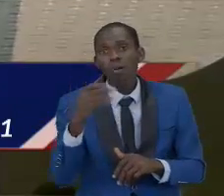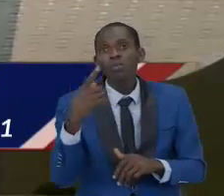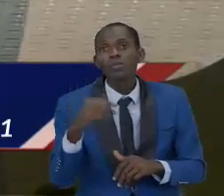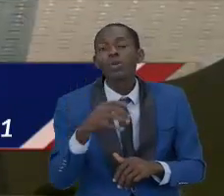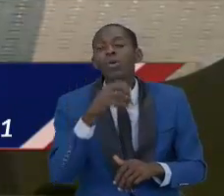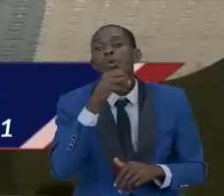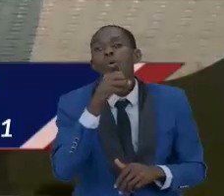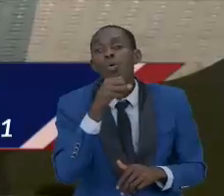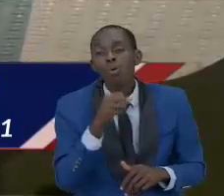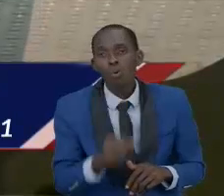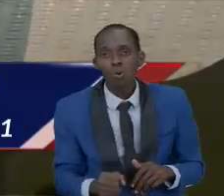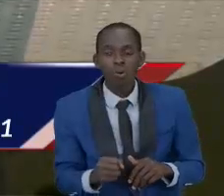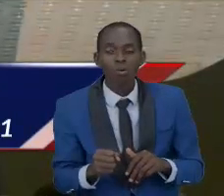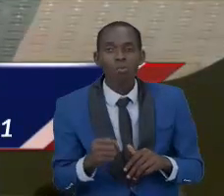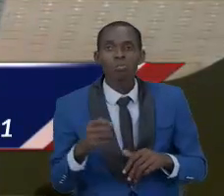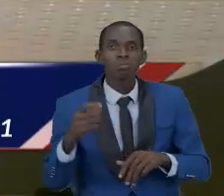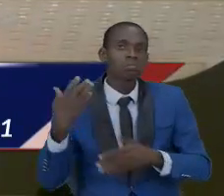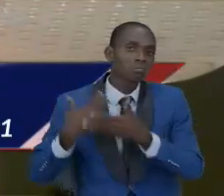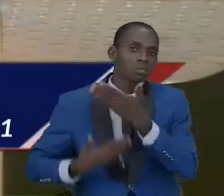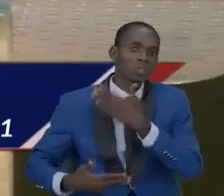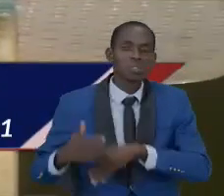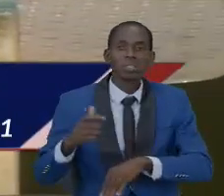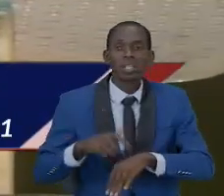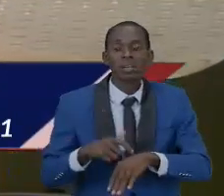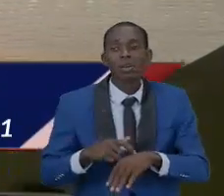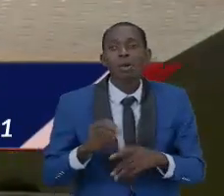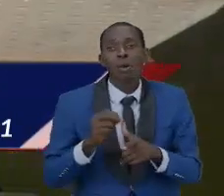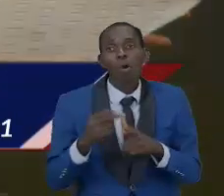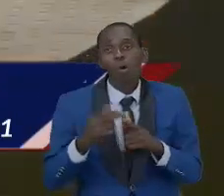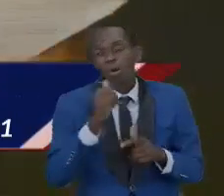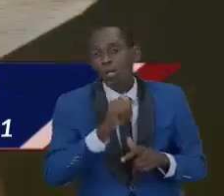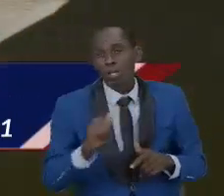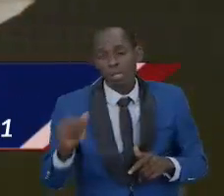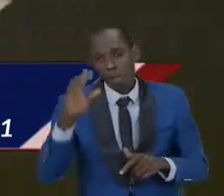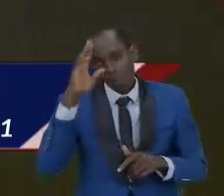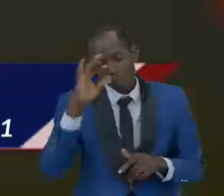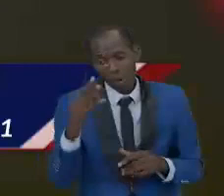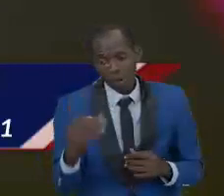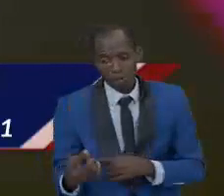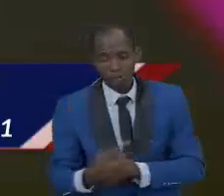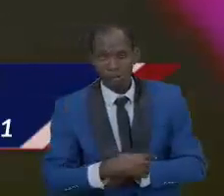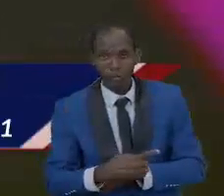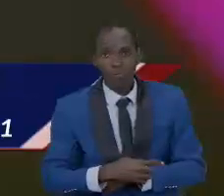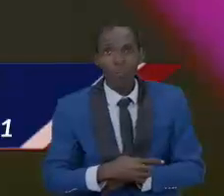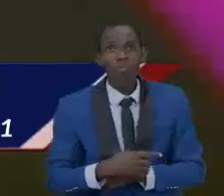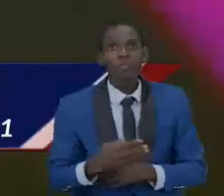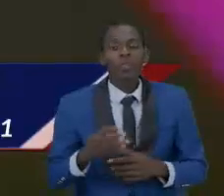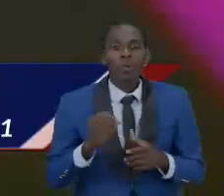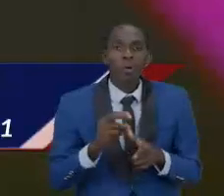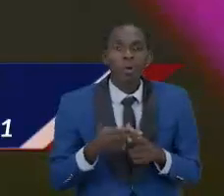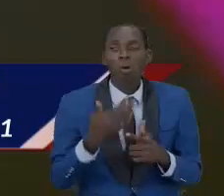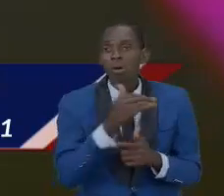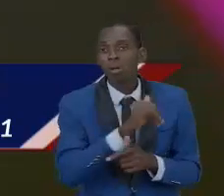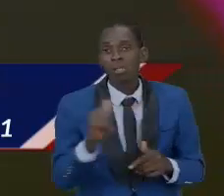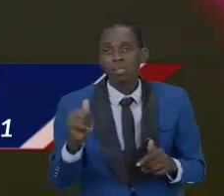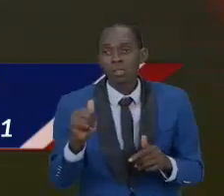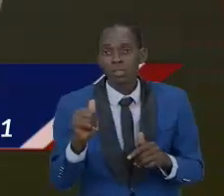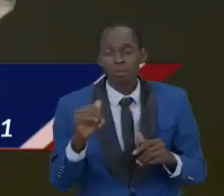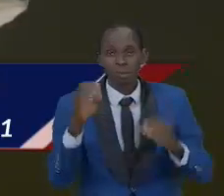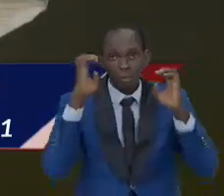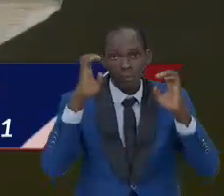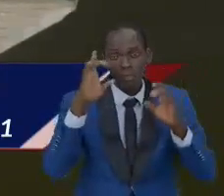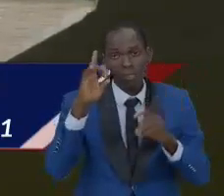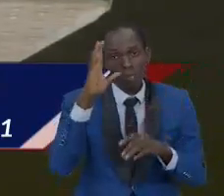Premiership position or in mind of today of the Civilized dispensation